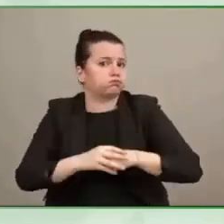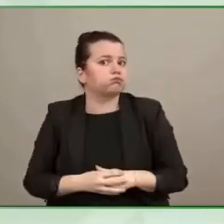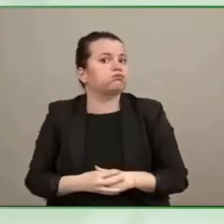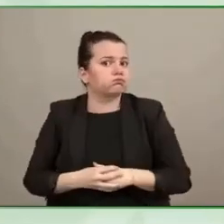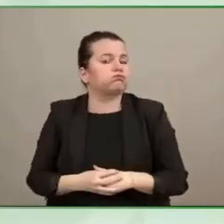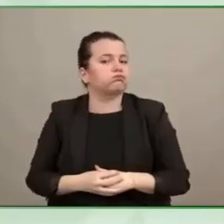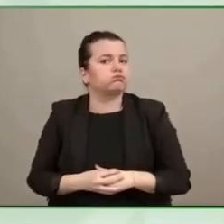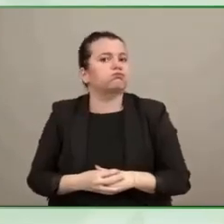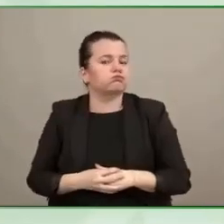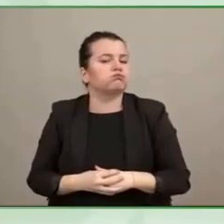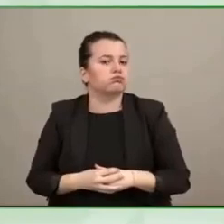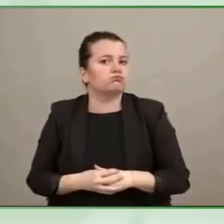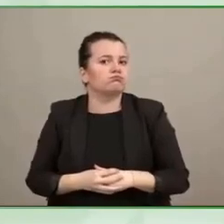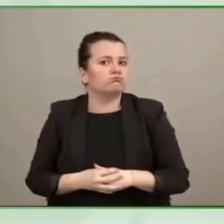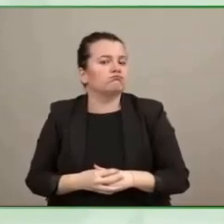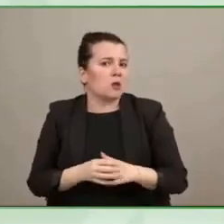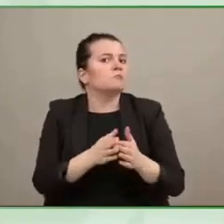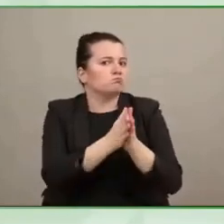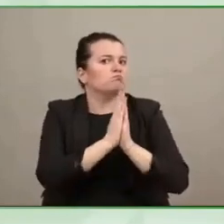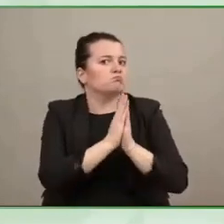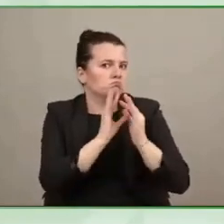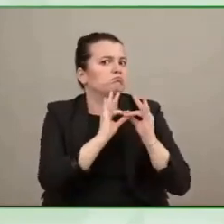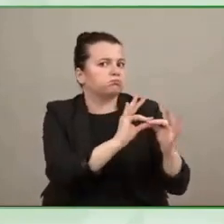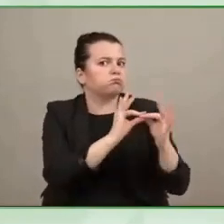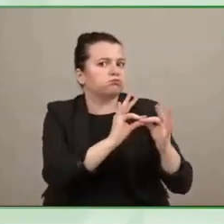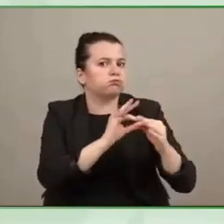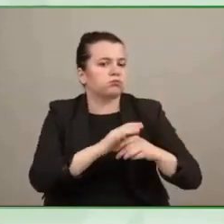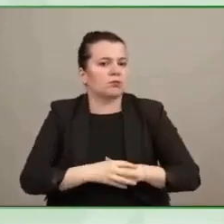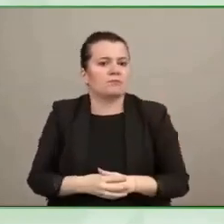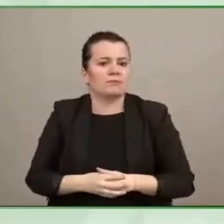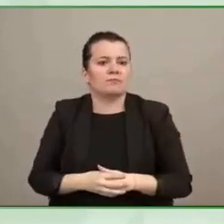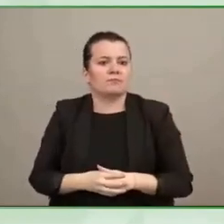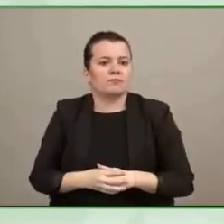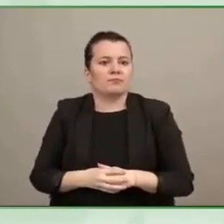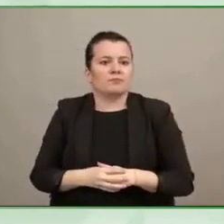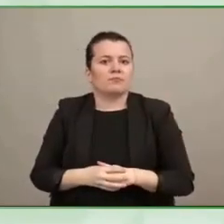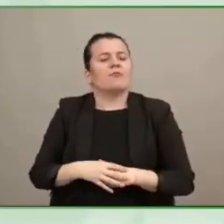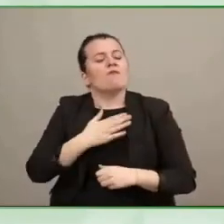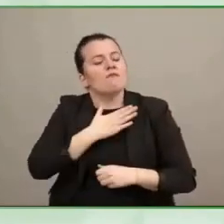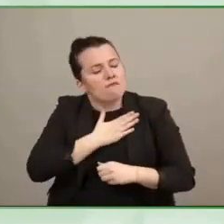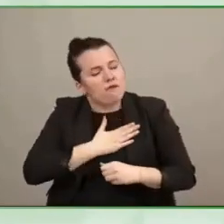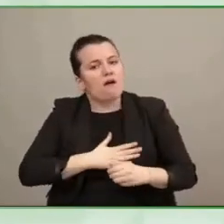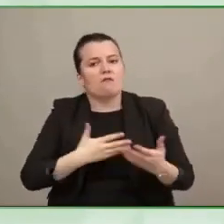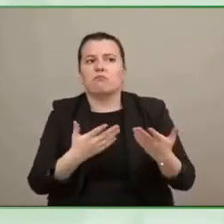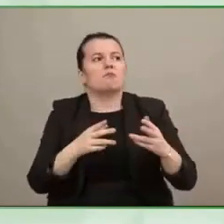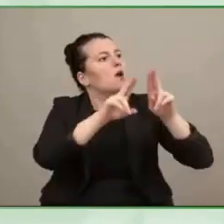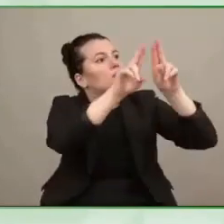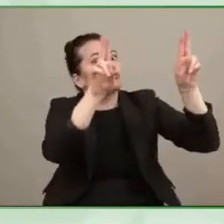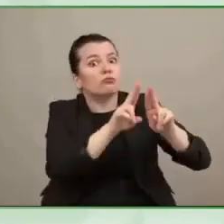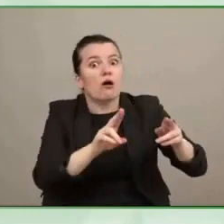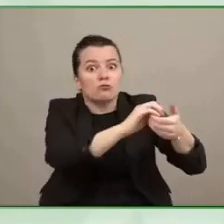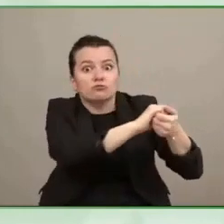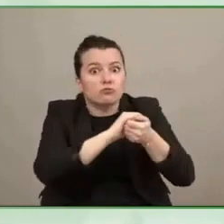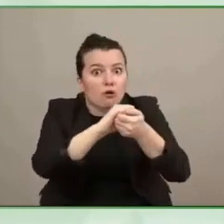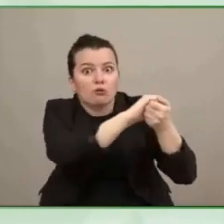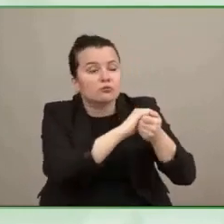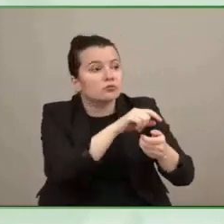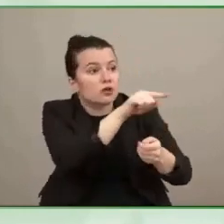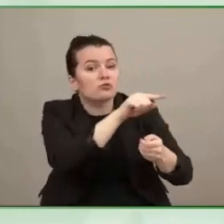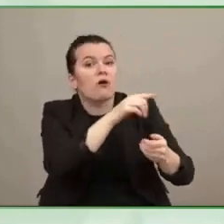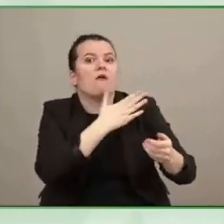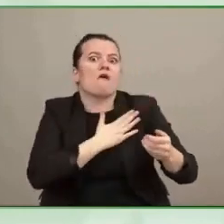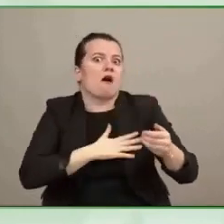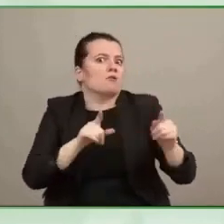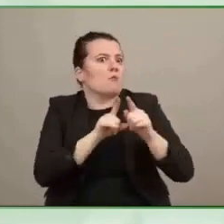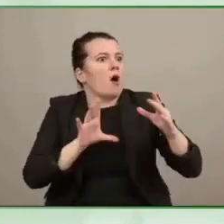We have trying to build for the international organization to be a link for the Sheyaw organization,